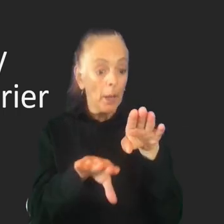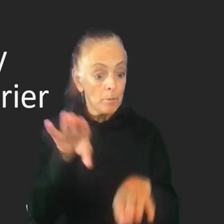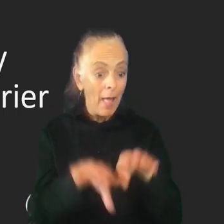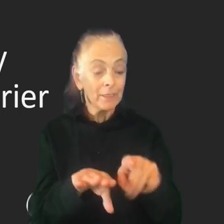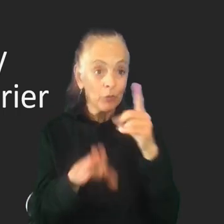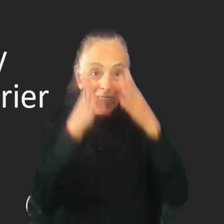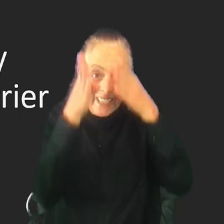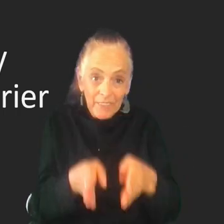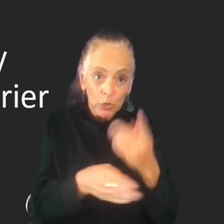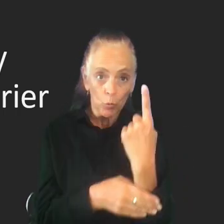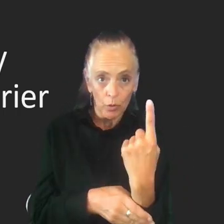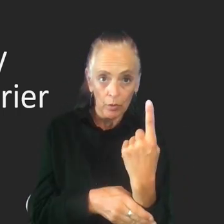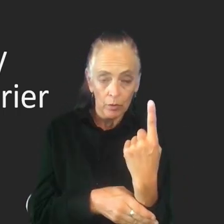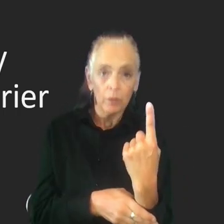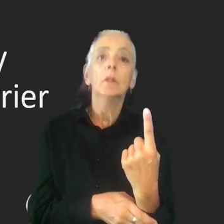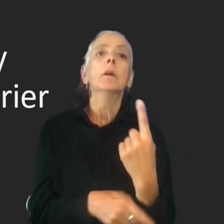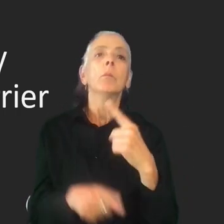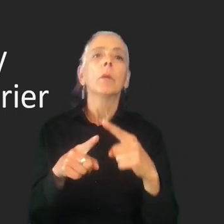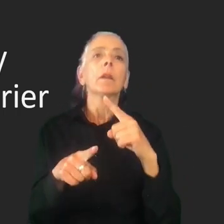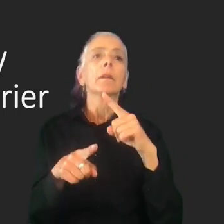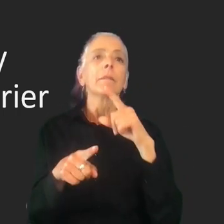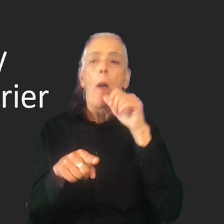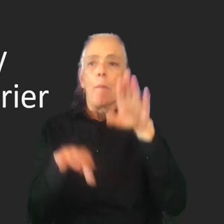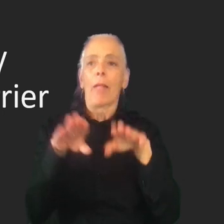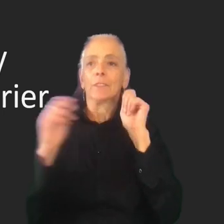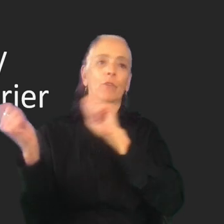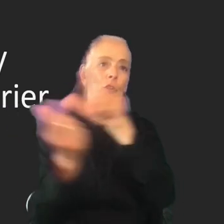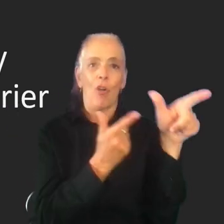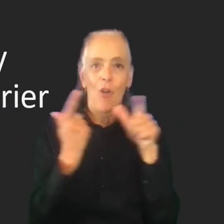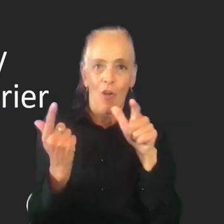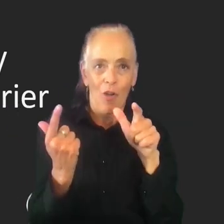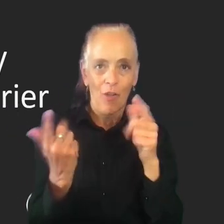individual but they can't just be balanced in general for everyone